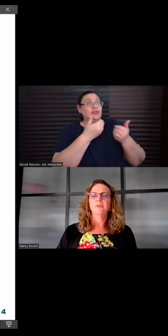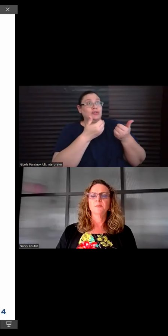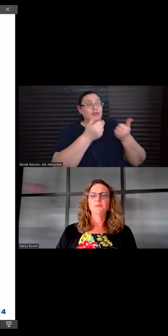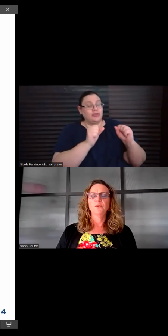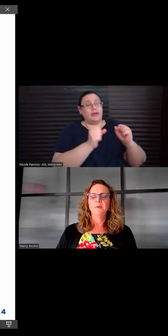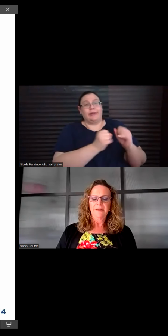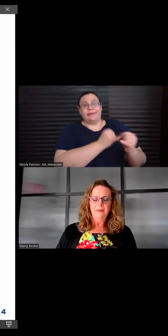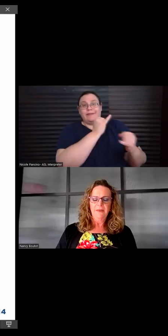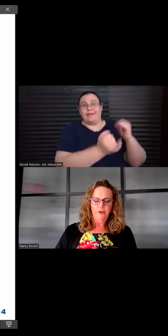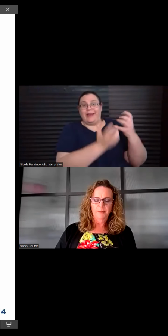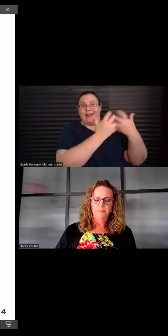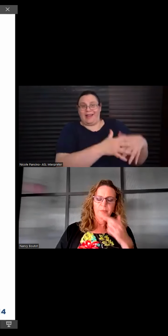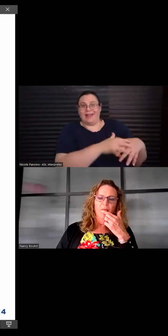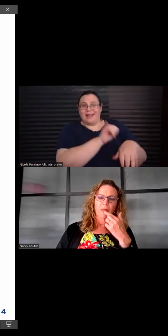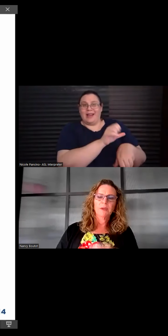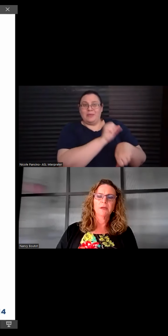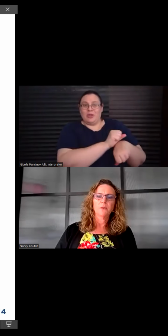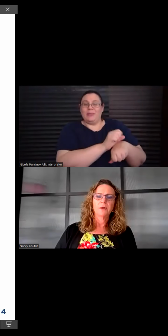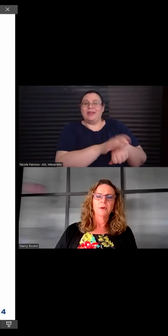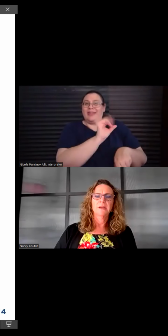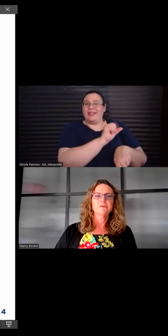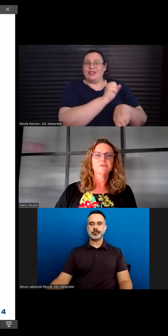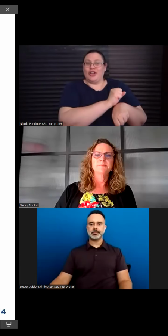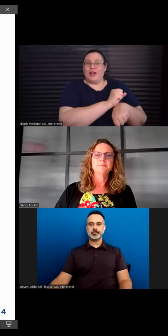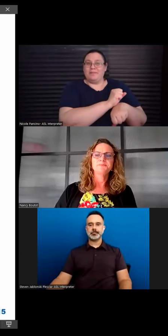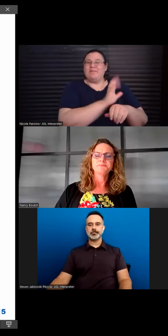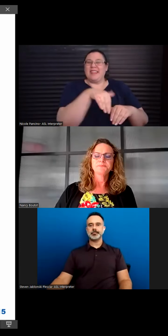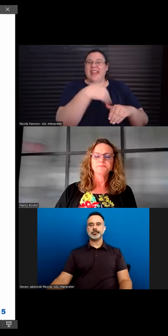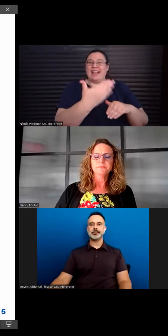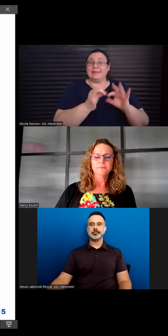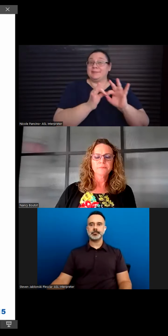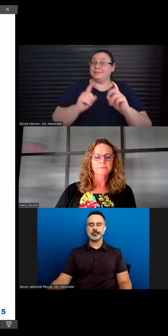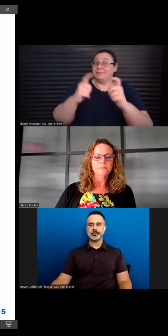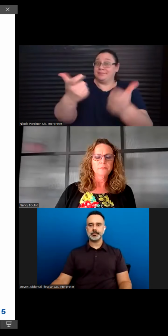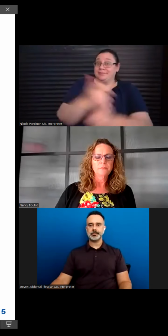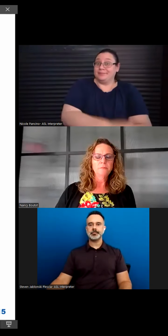finalize that employment and get the job. We can go on to the next slide.